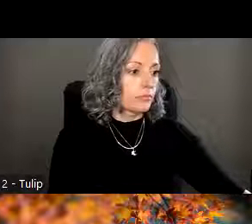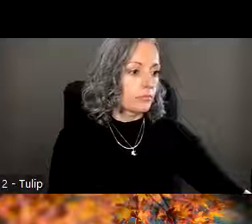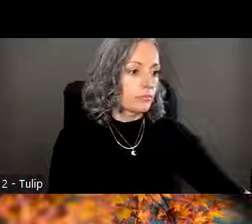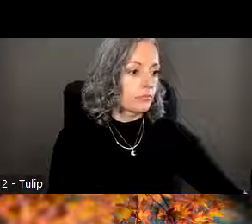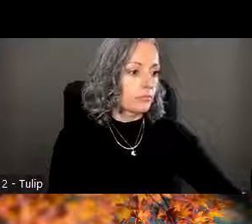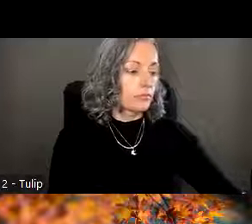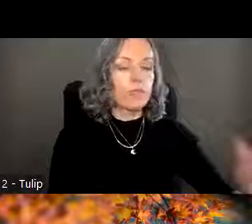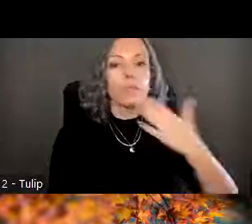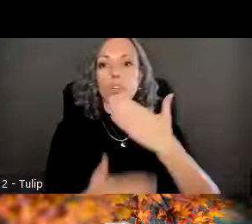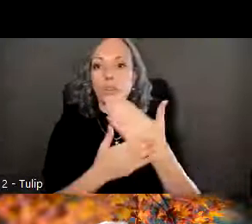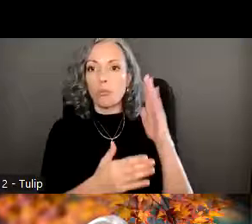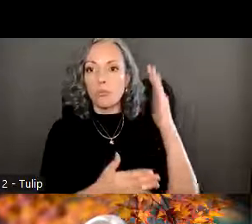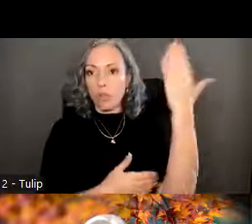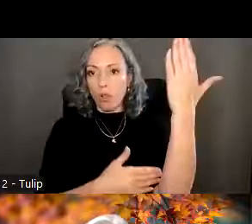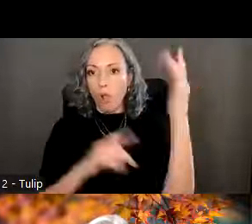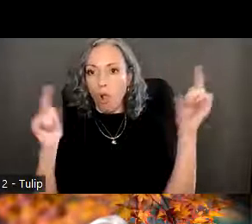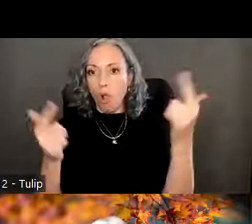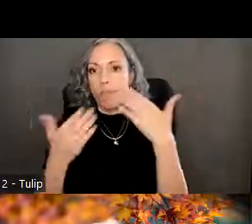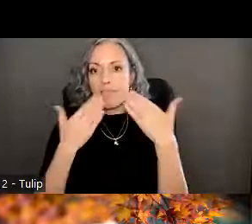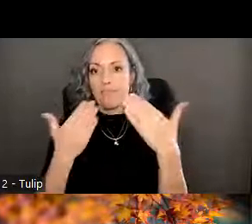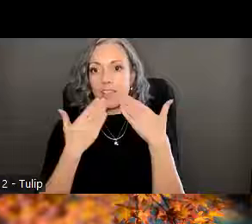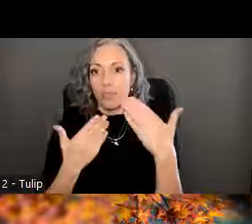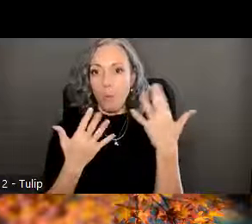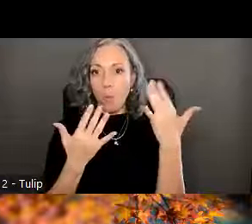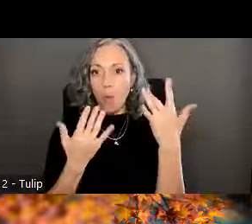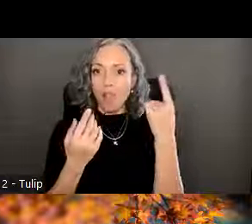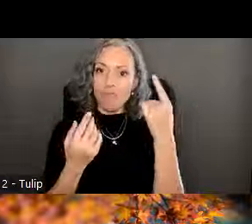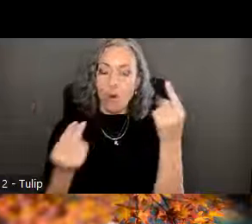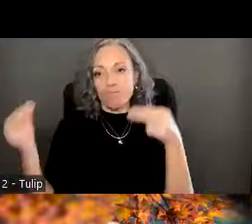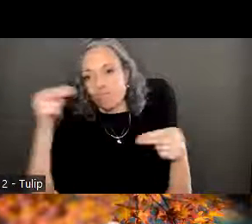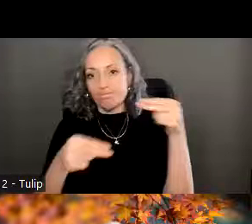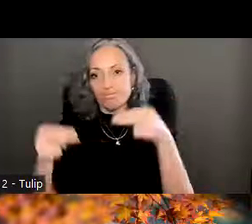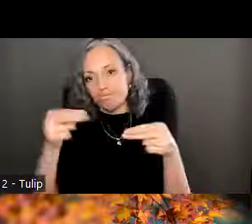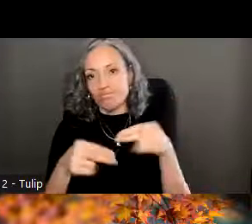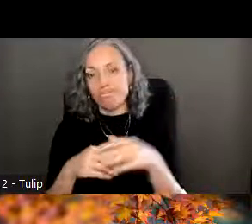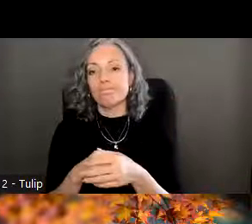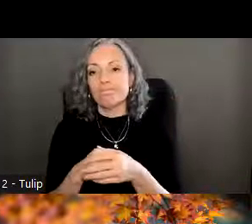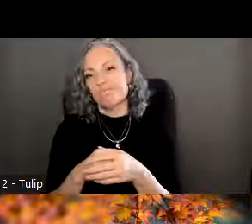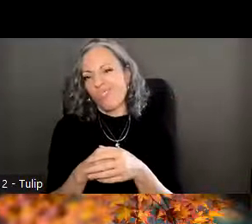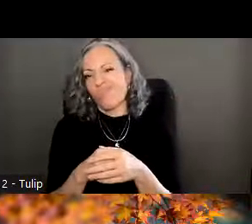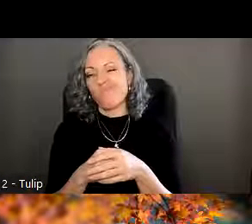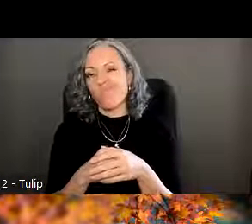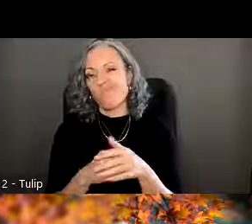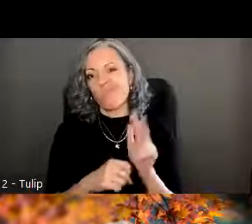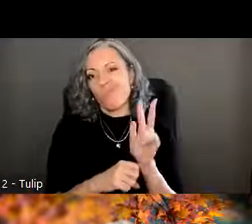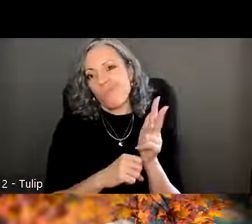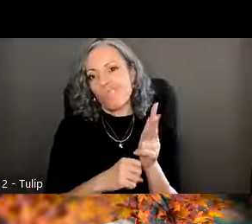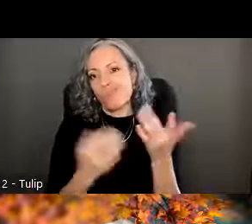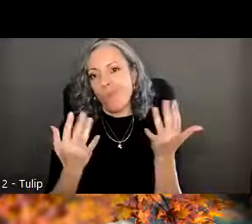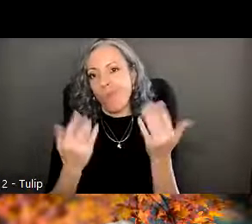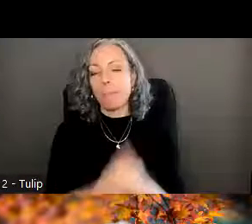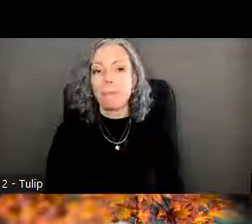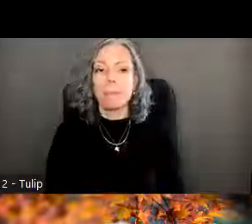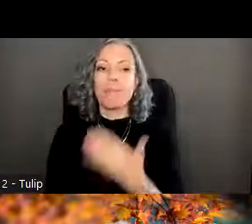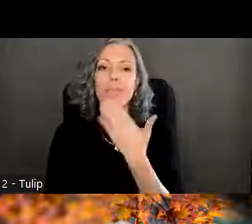Okay, good morning, everyone. Thank you. We're waiting for the attendees to join in, so we'll give it a few more beats. Thank you.